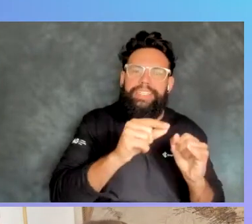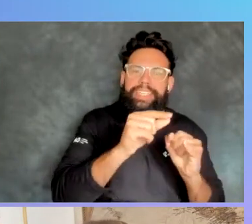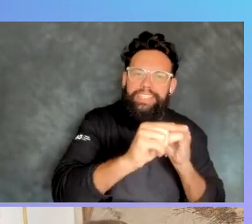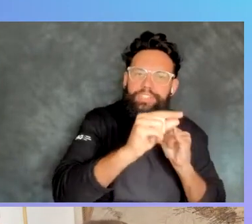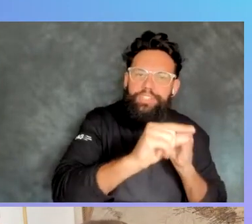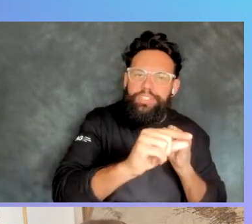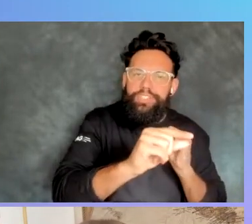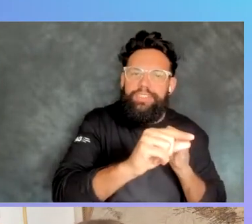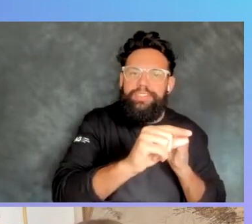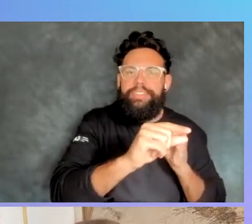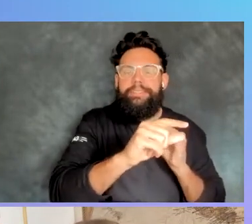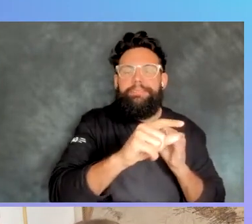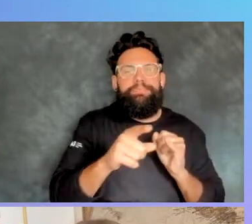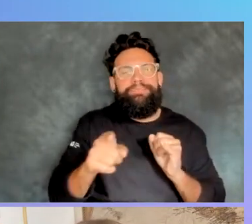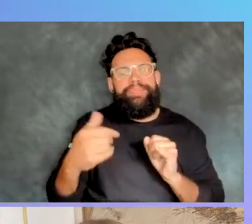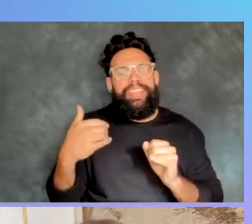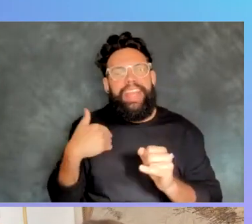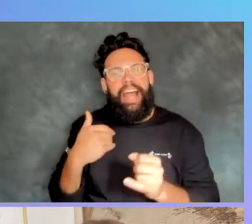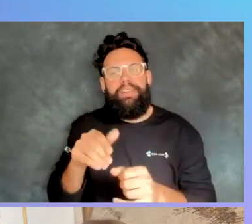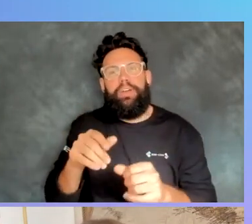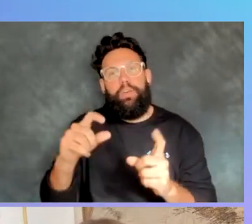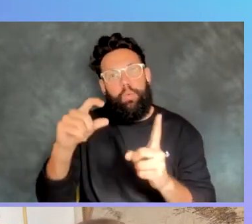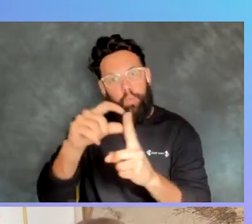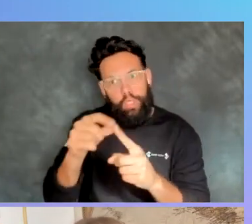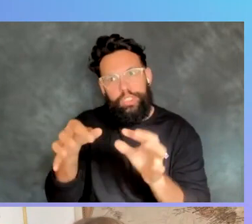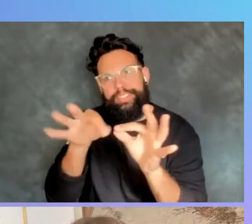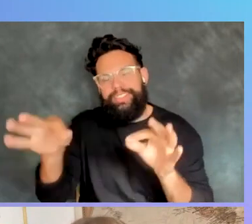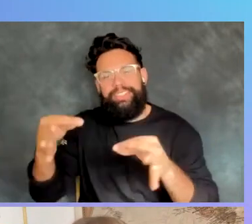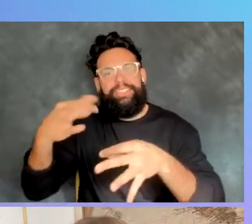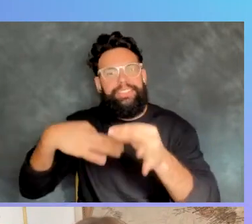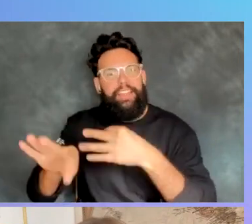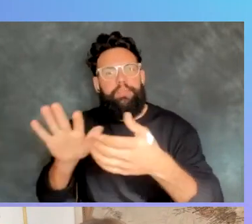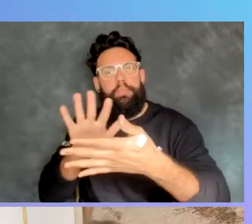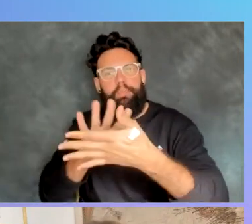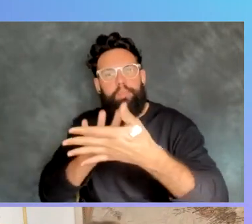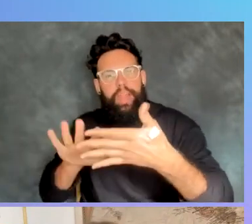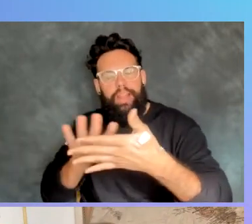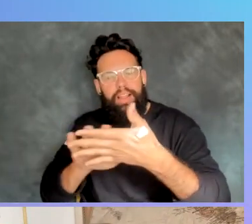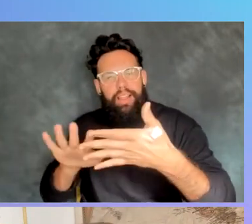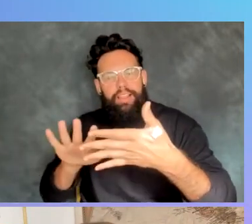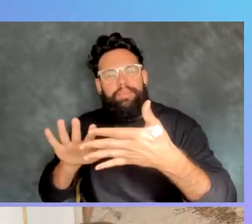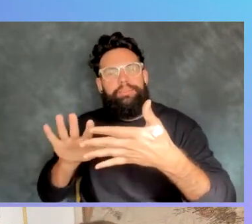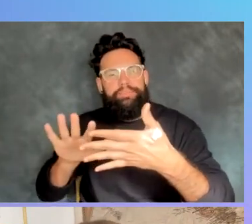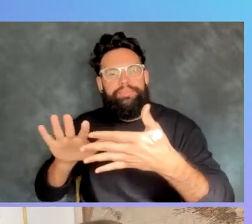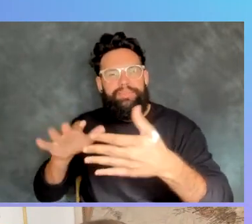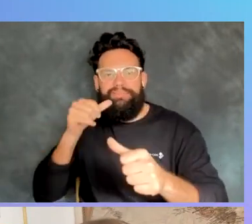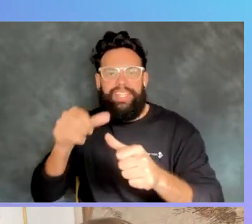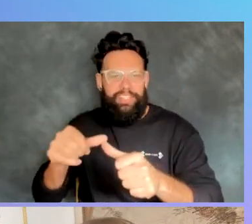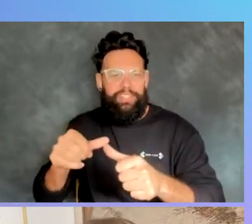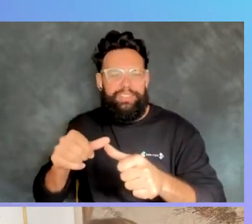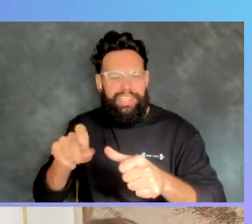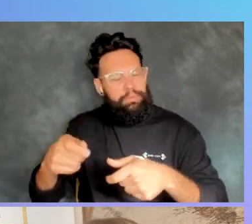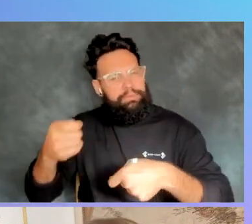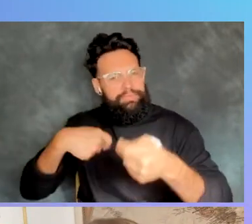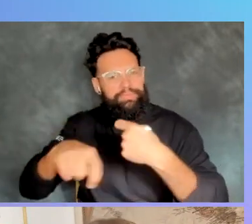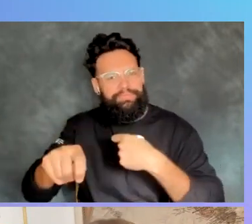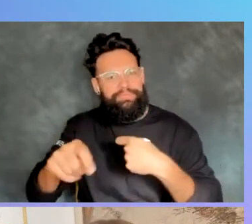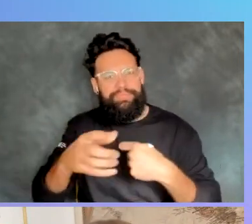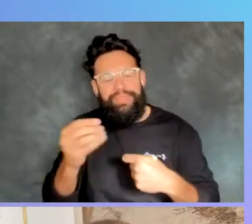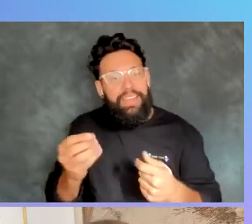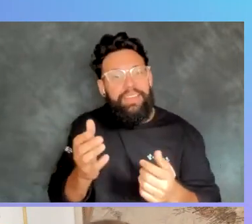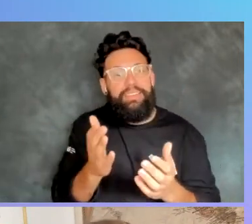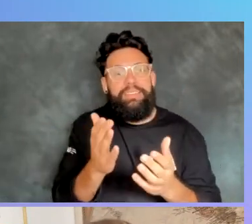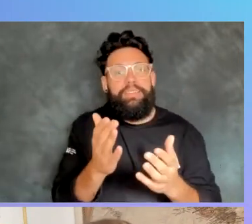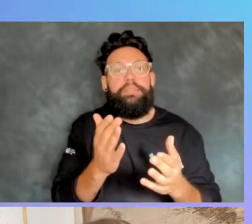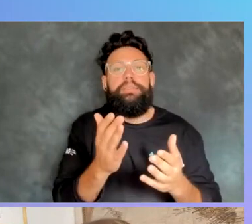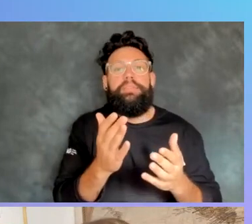too close together. So it's just going to feel kind of like clutter or like a blob. And actually, some of the lines are gray, which means